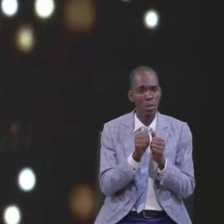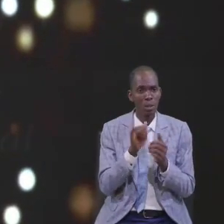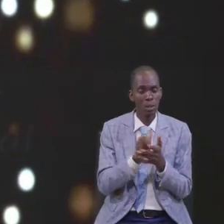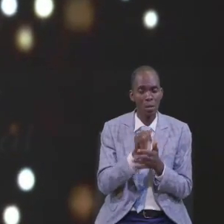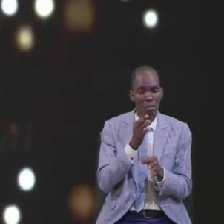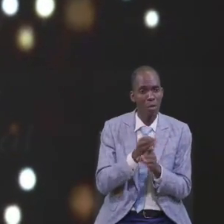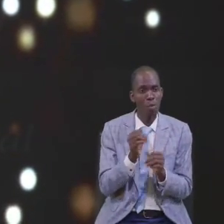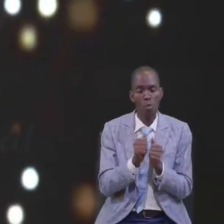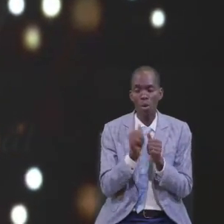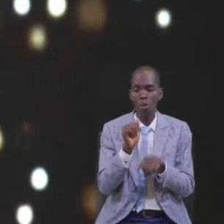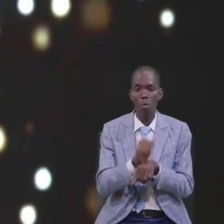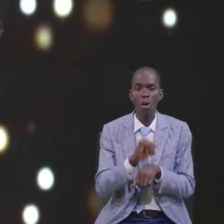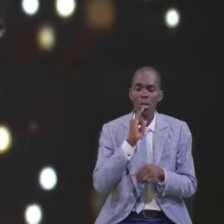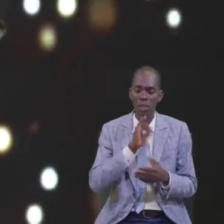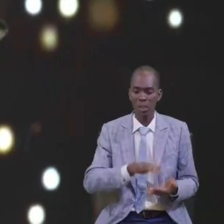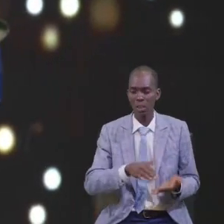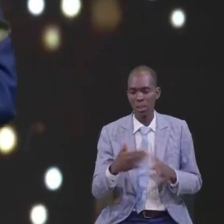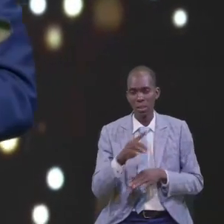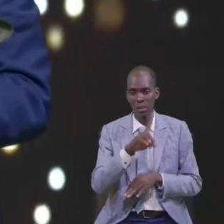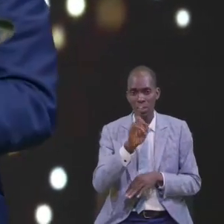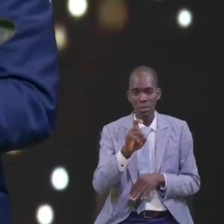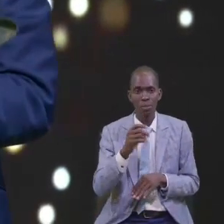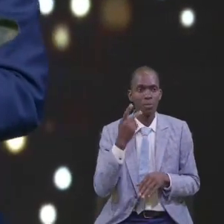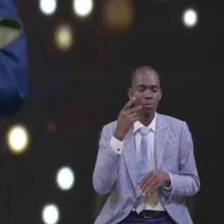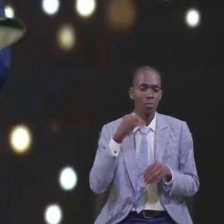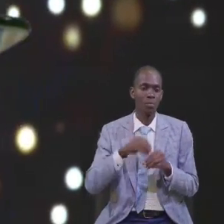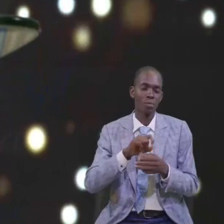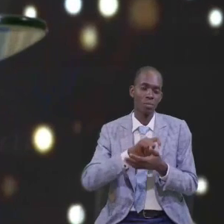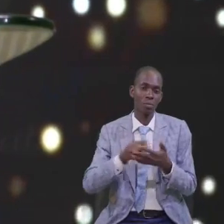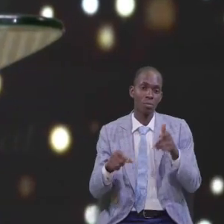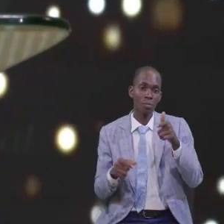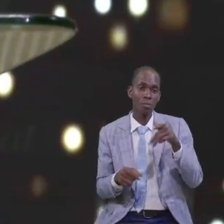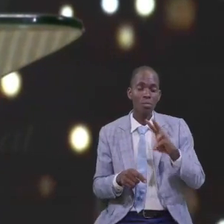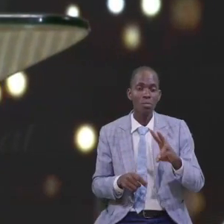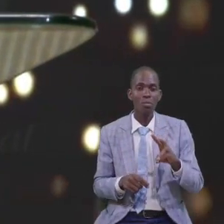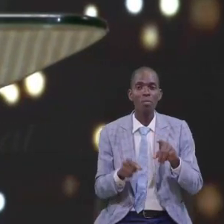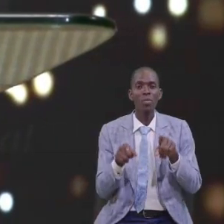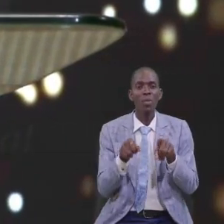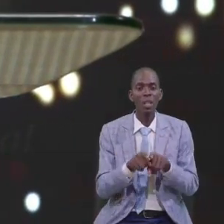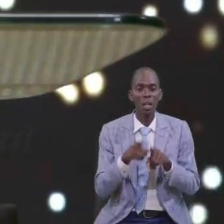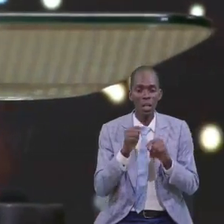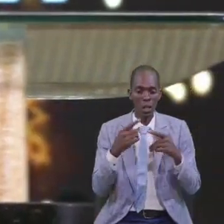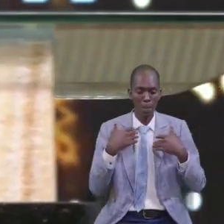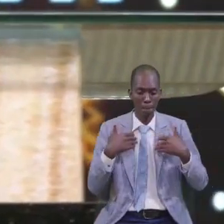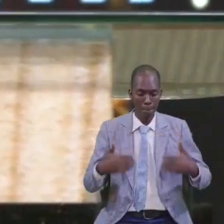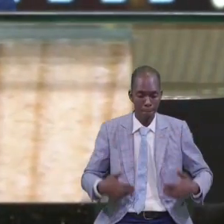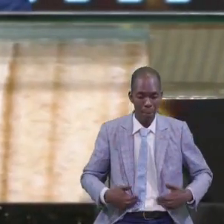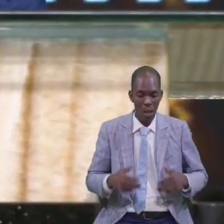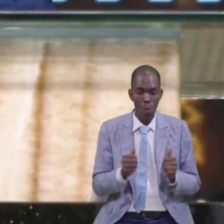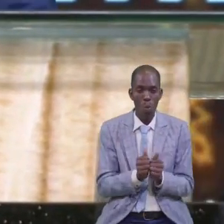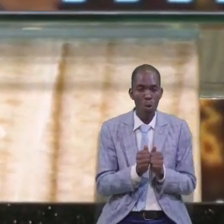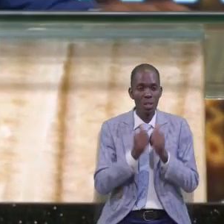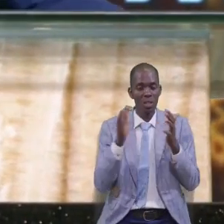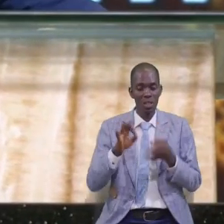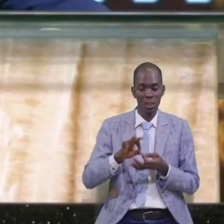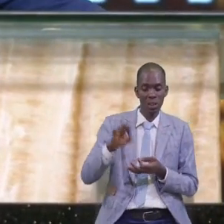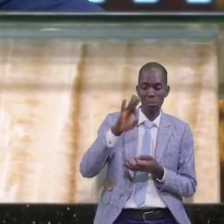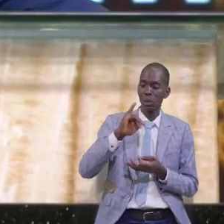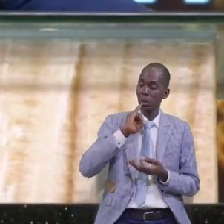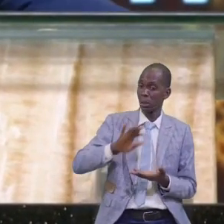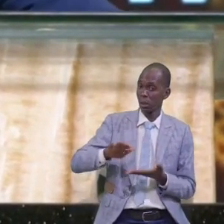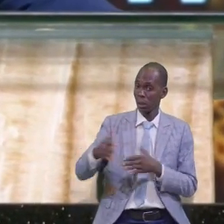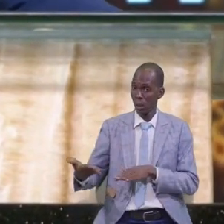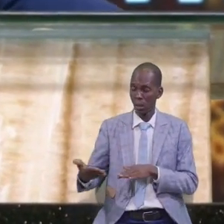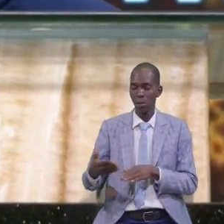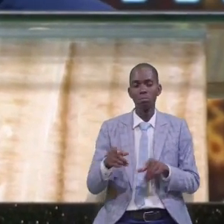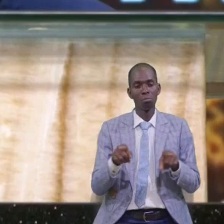dead? Look at verse 26. In verse 26, for as the body without the spirit is dead, so